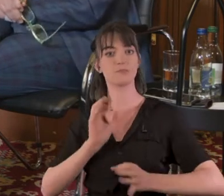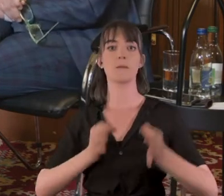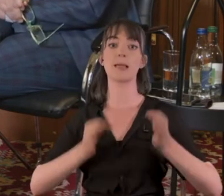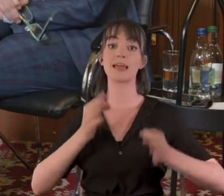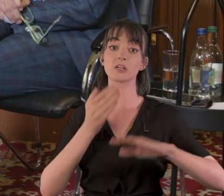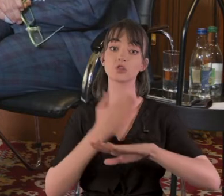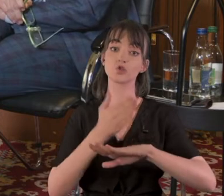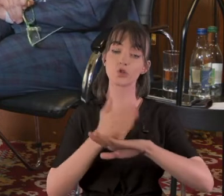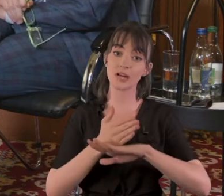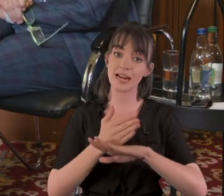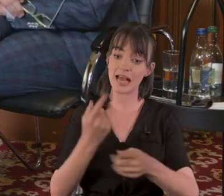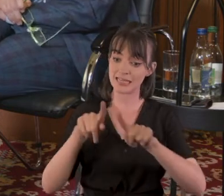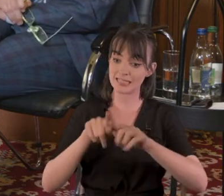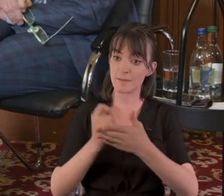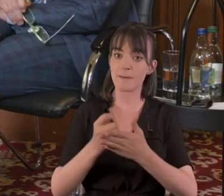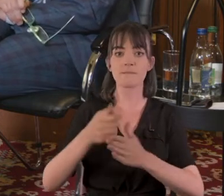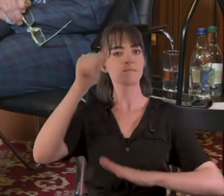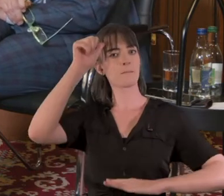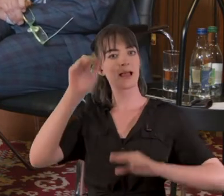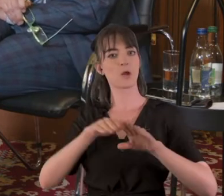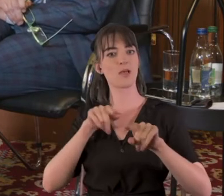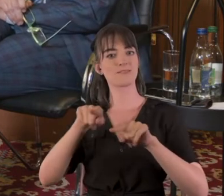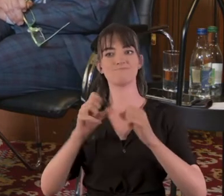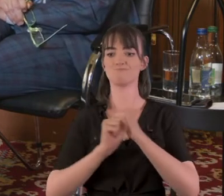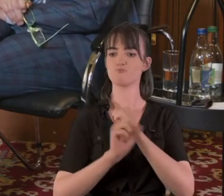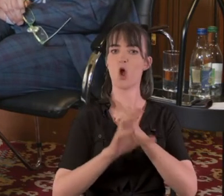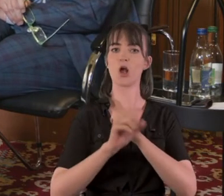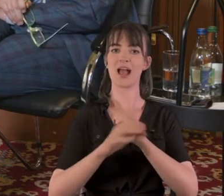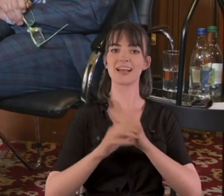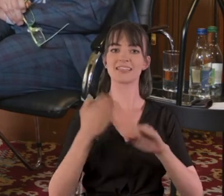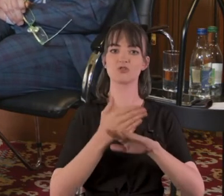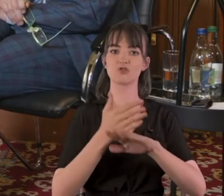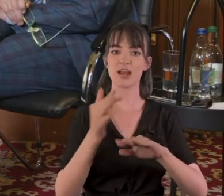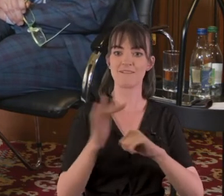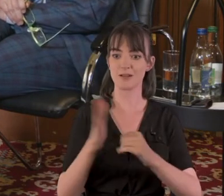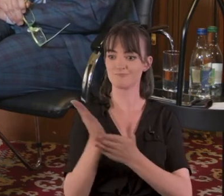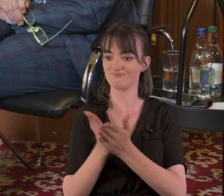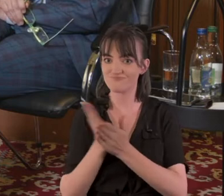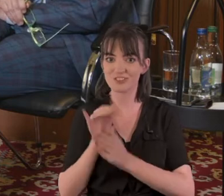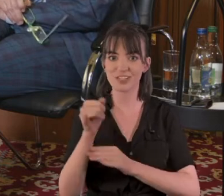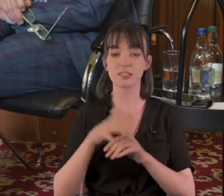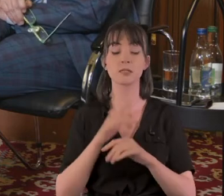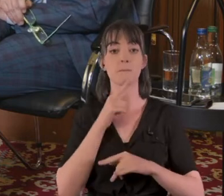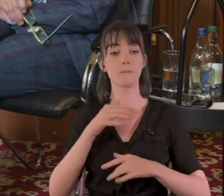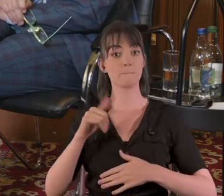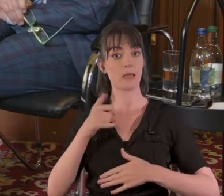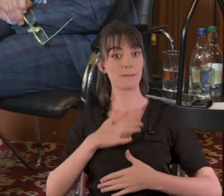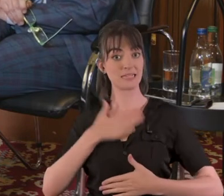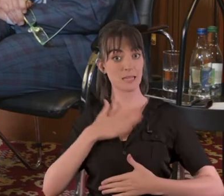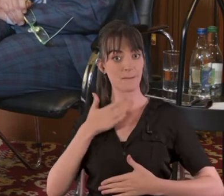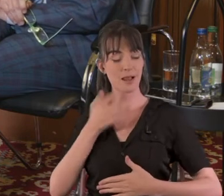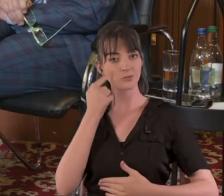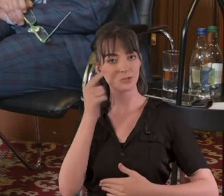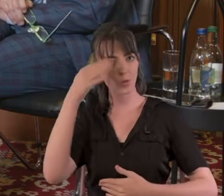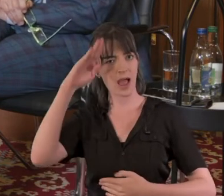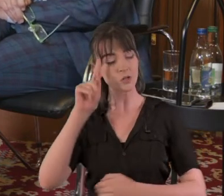career and also your broadcasting career from your railway journeys. But they might have been slightly more surprised to see you on Irish